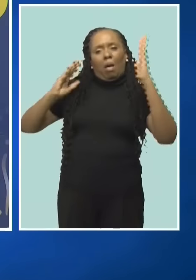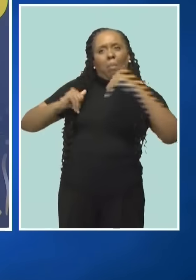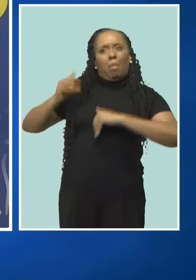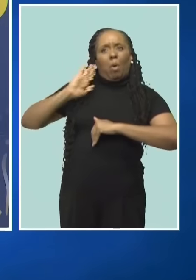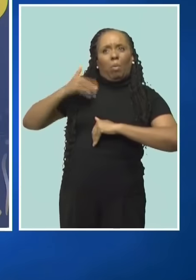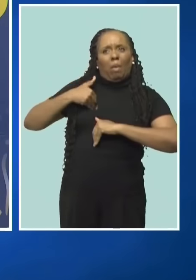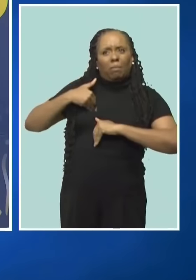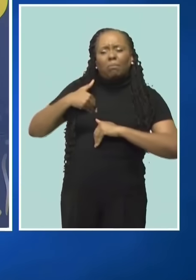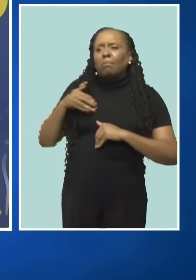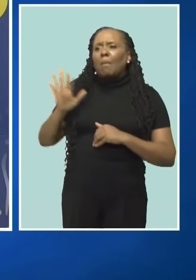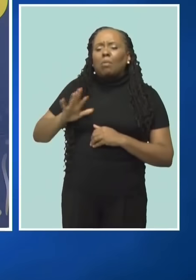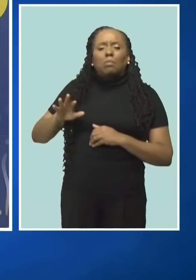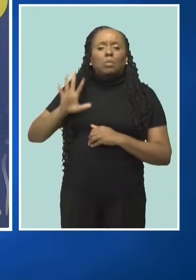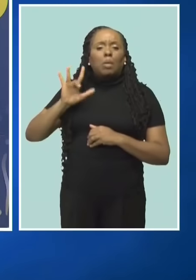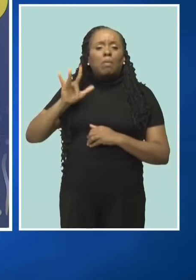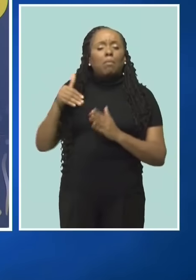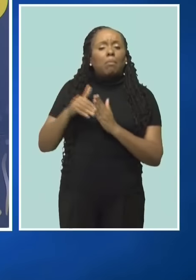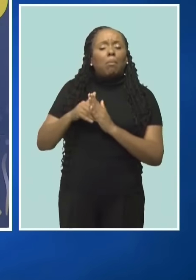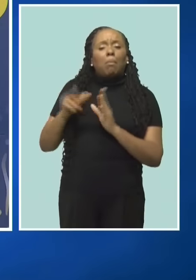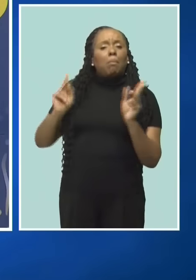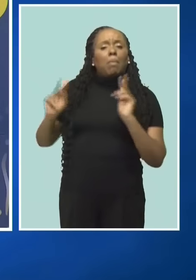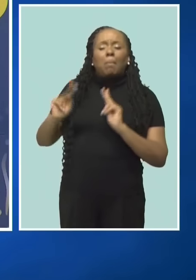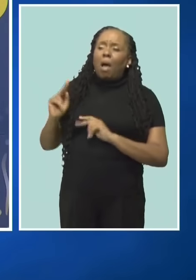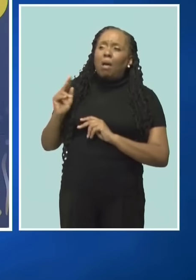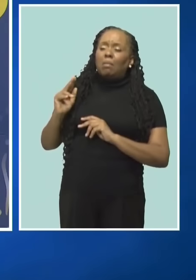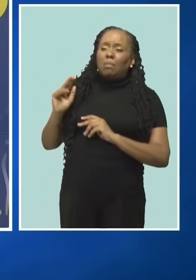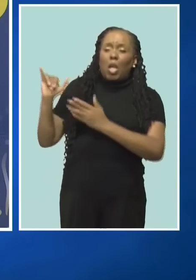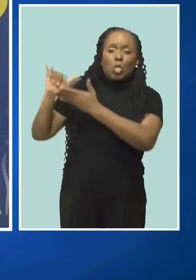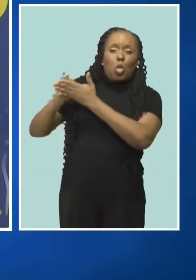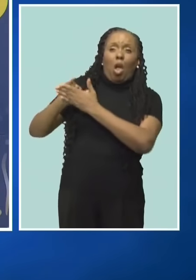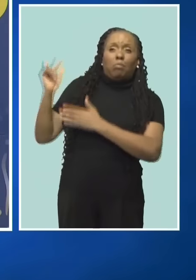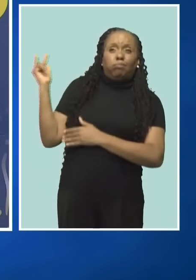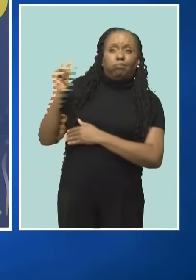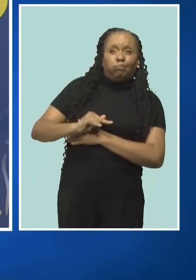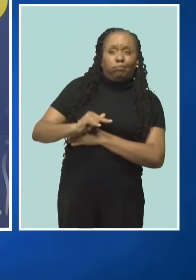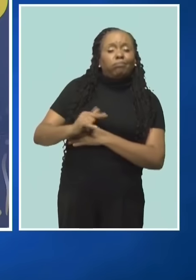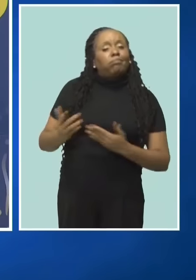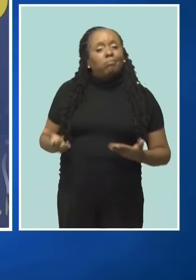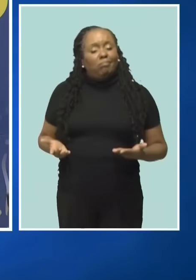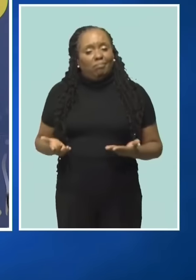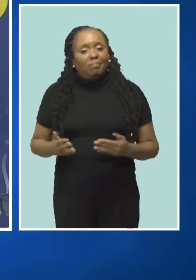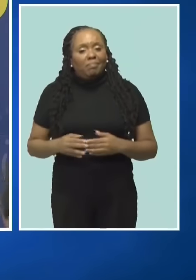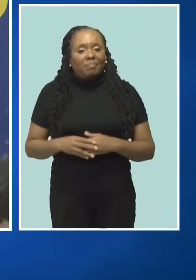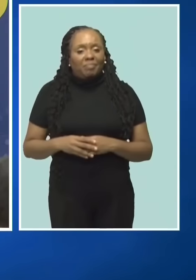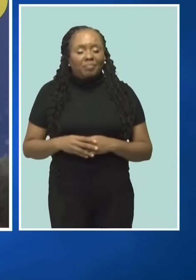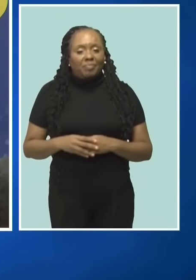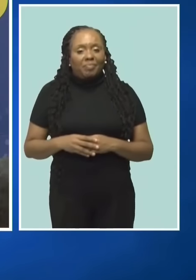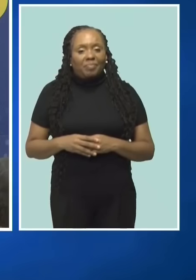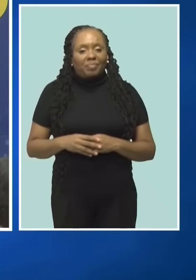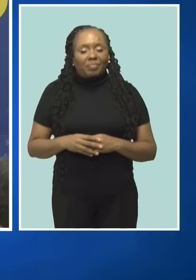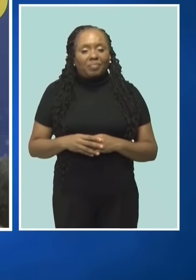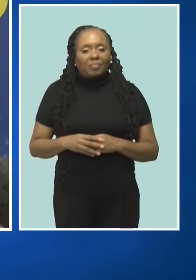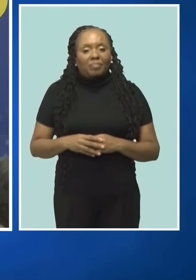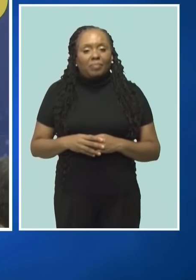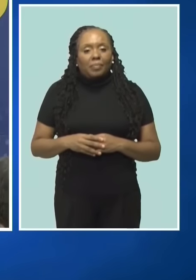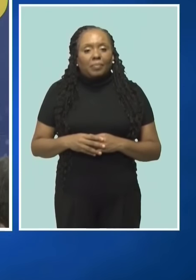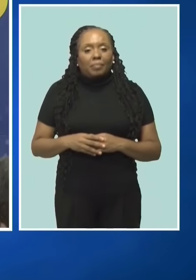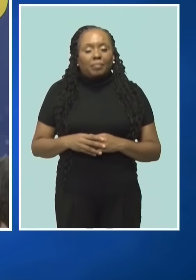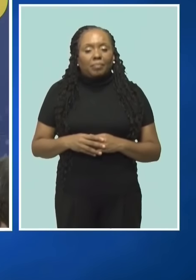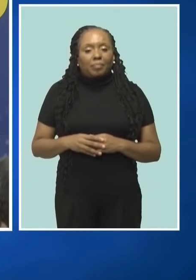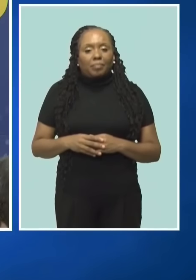see 25,000 seats from JFK alone from the introduction of this flight. As Jose